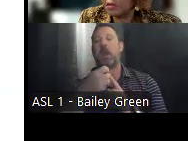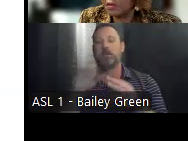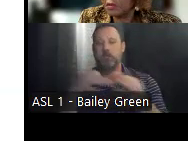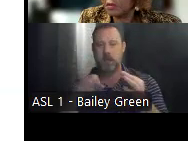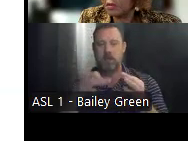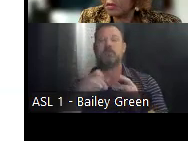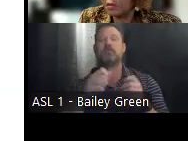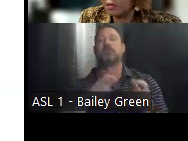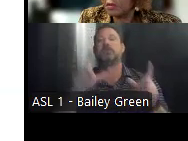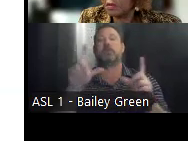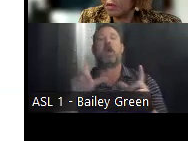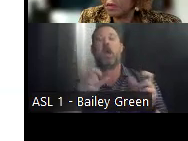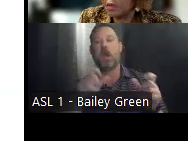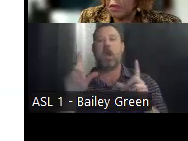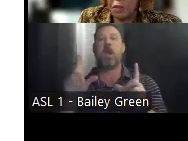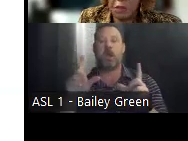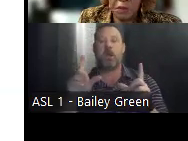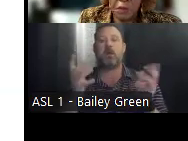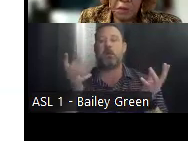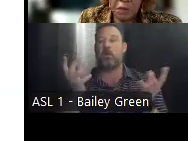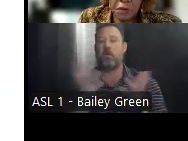slide of what these